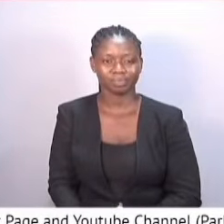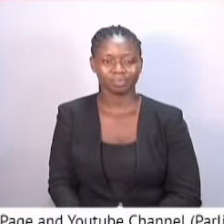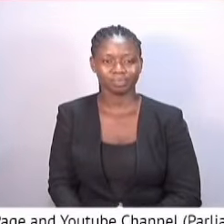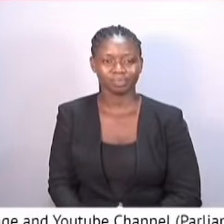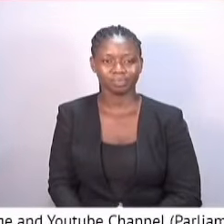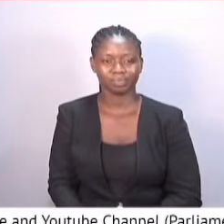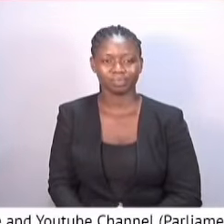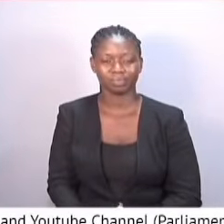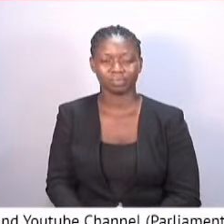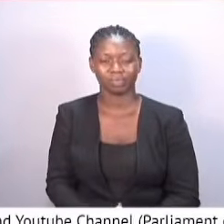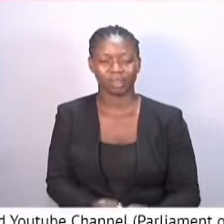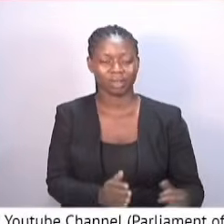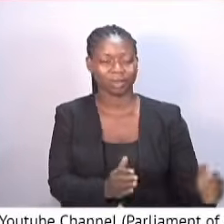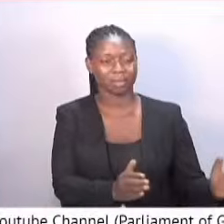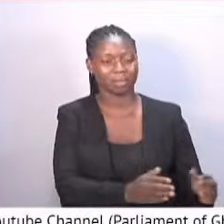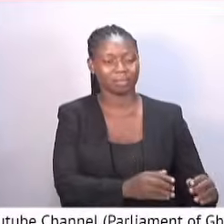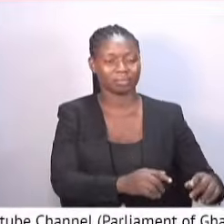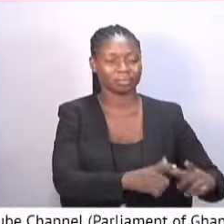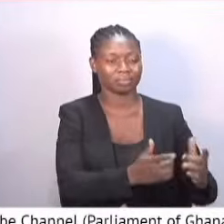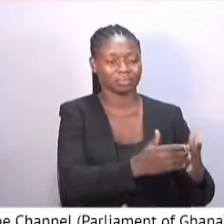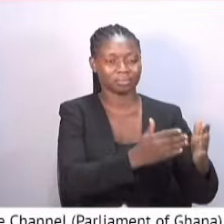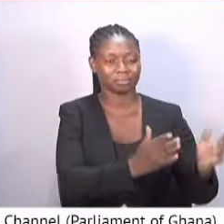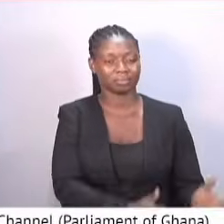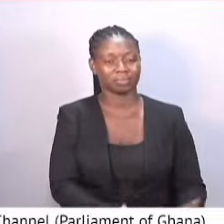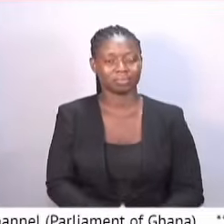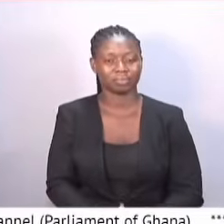Yes, Minority Leader.